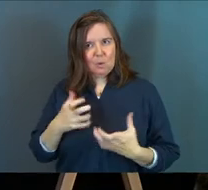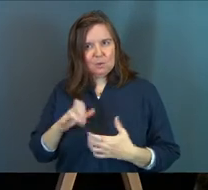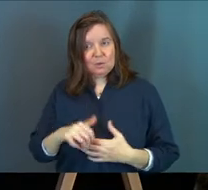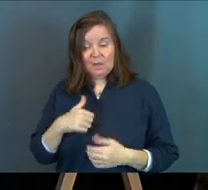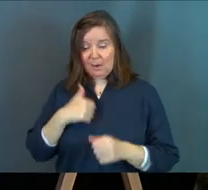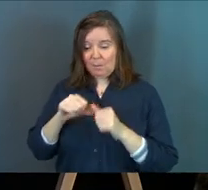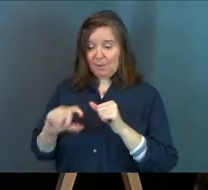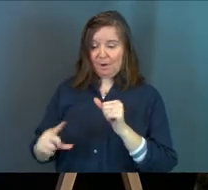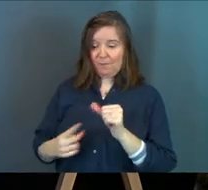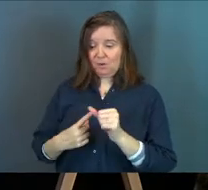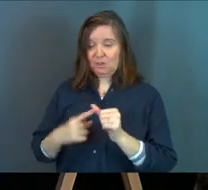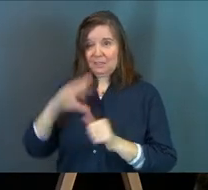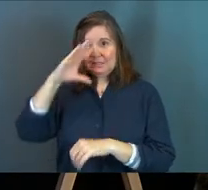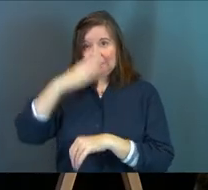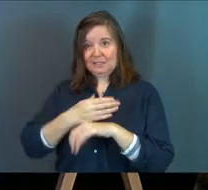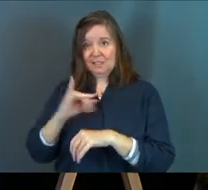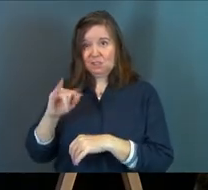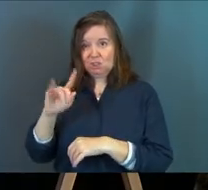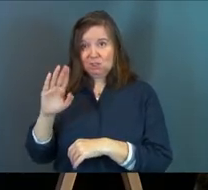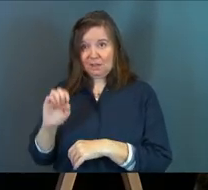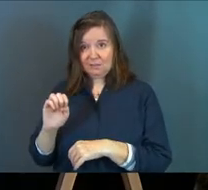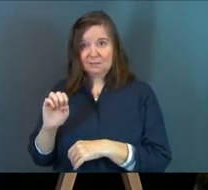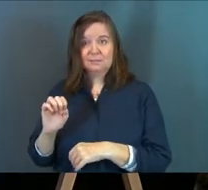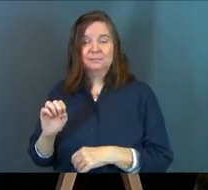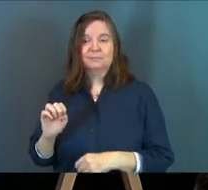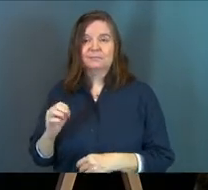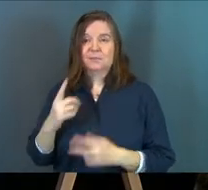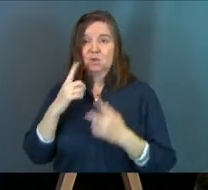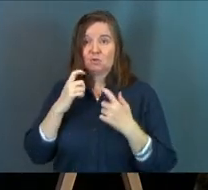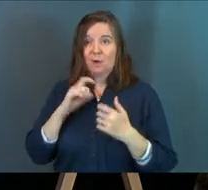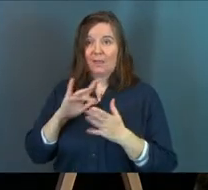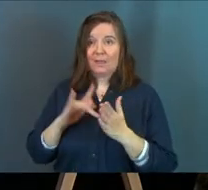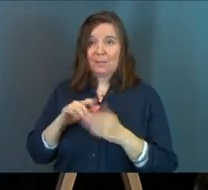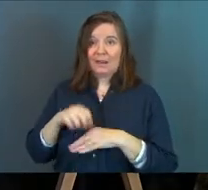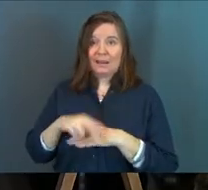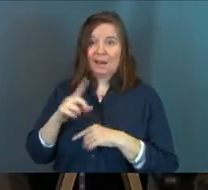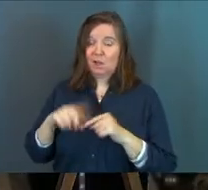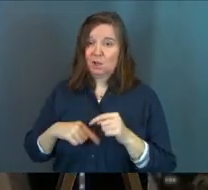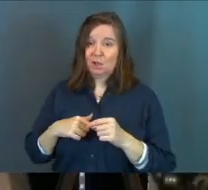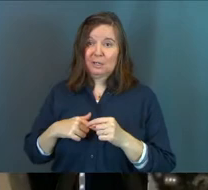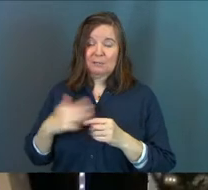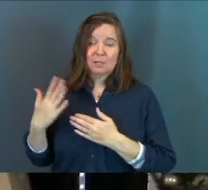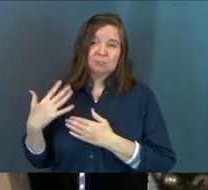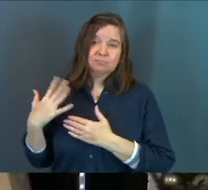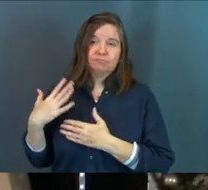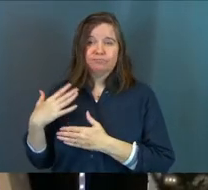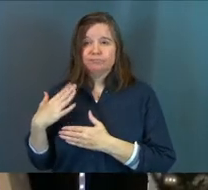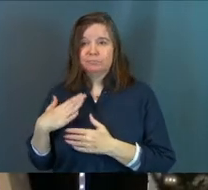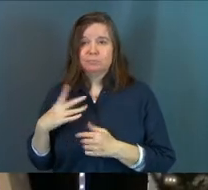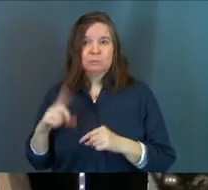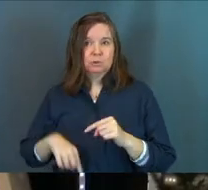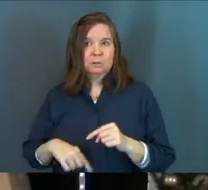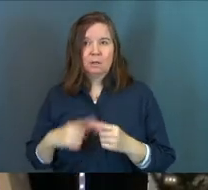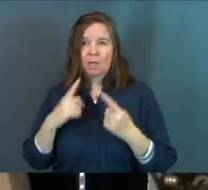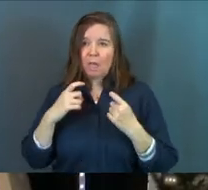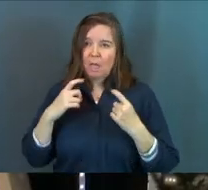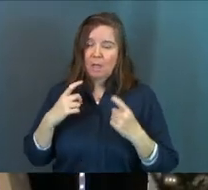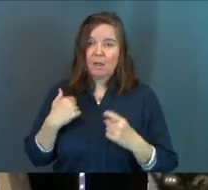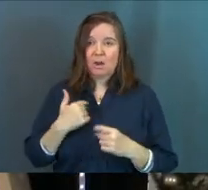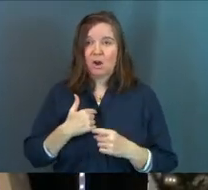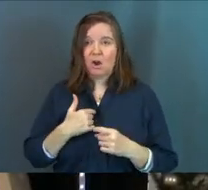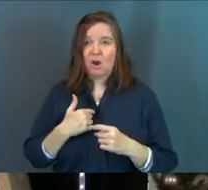I remember our first son, Jacob, and crying in the middle of the night and couldn't be consoled, and our